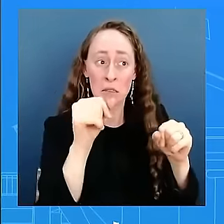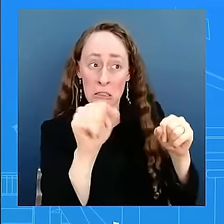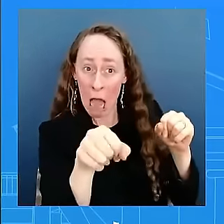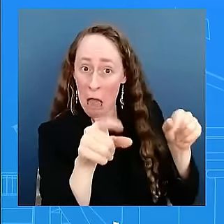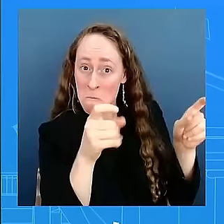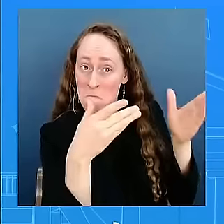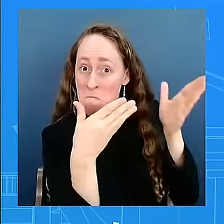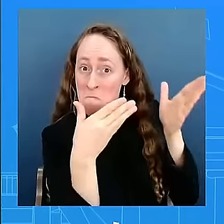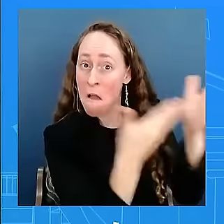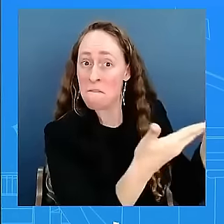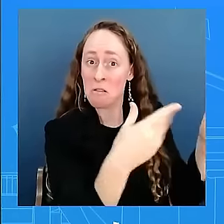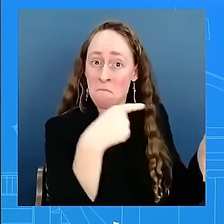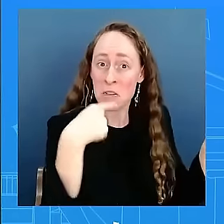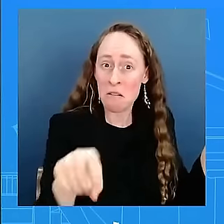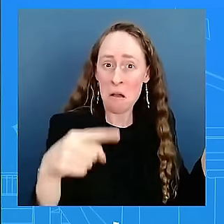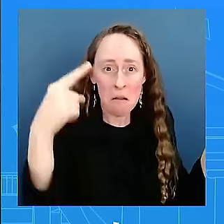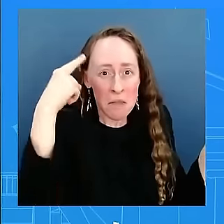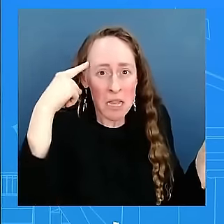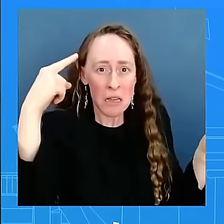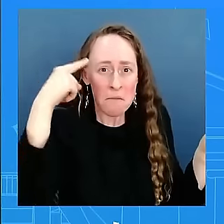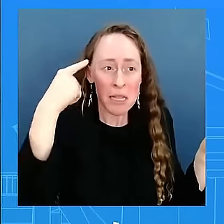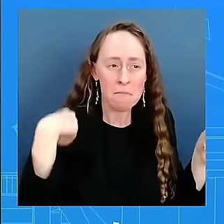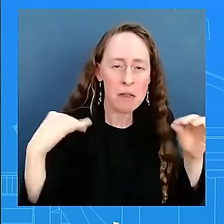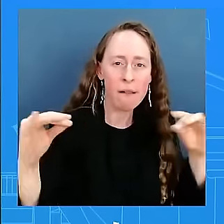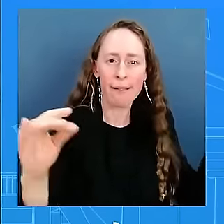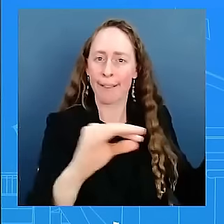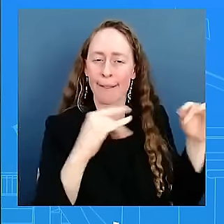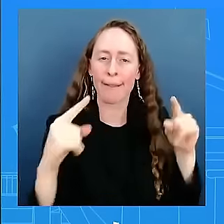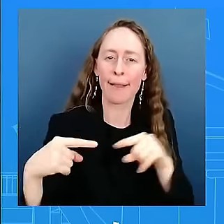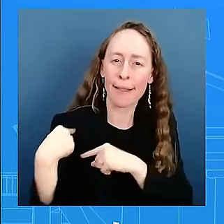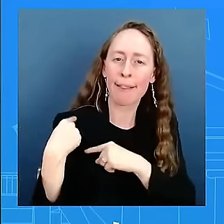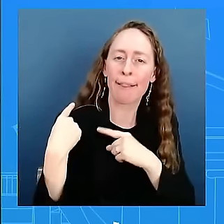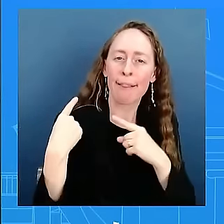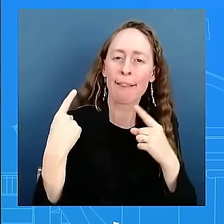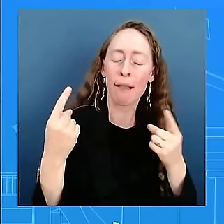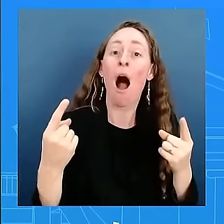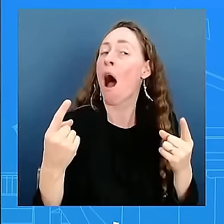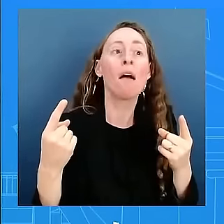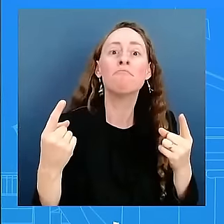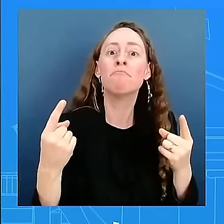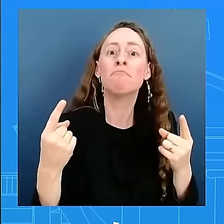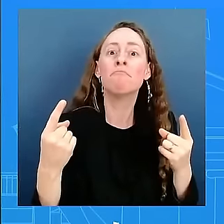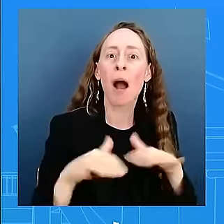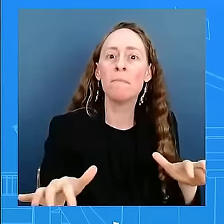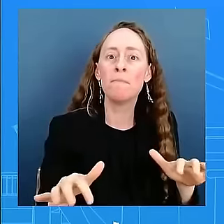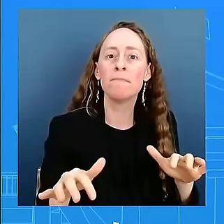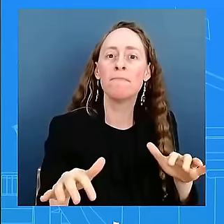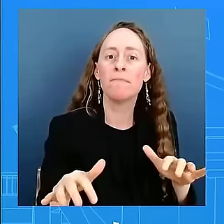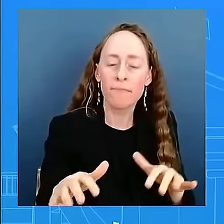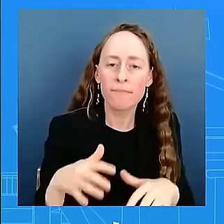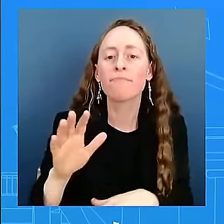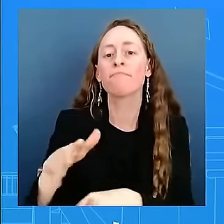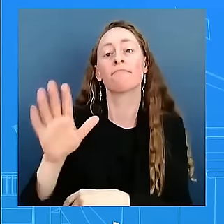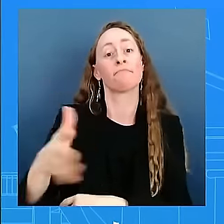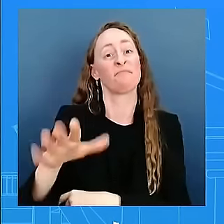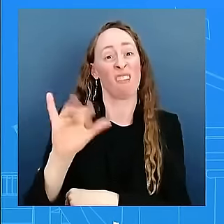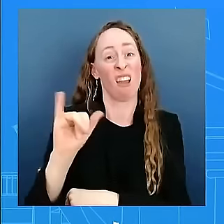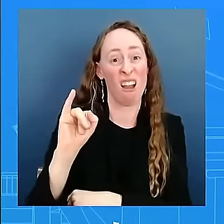this all came together. And so I would say that if you had not had Joe Biden sitting in the Oval Office, I don't think this would have